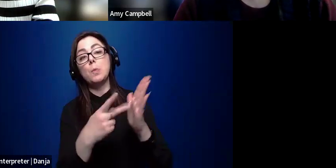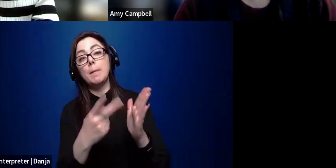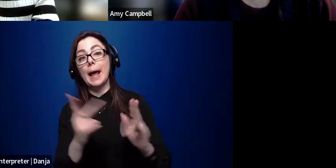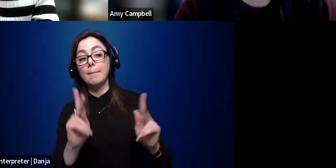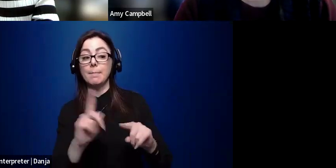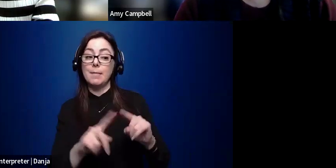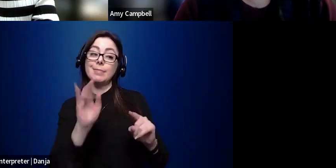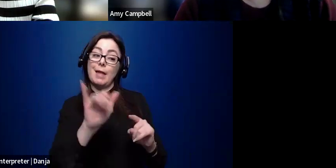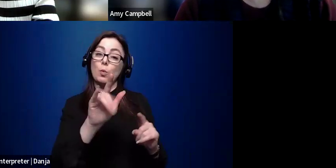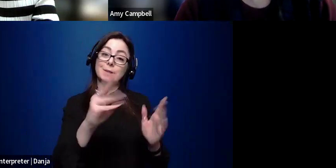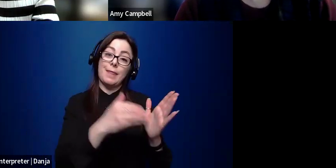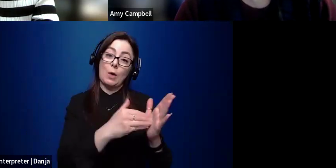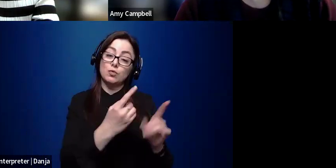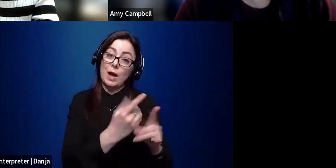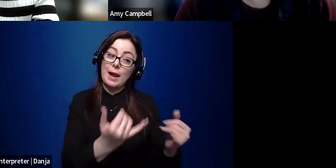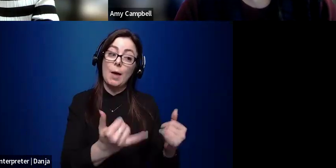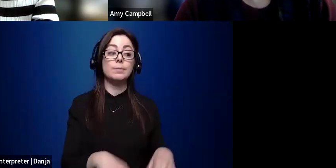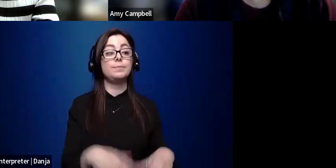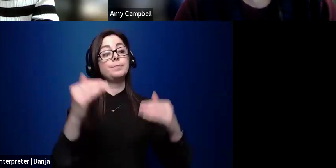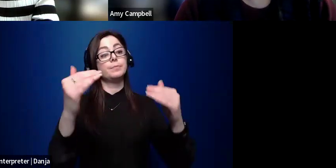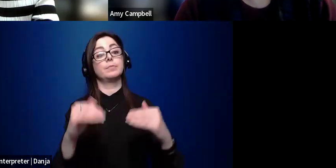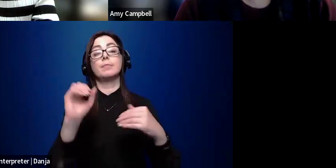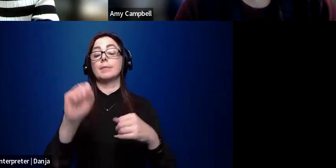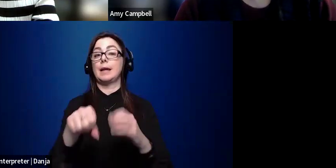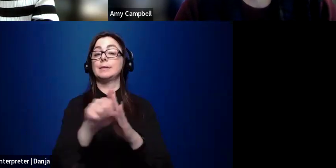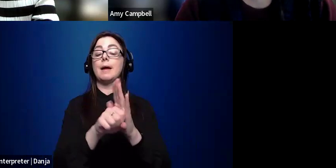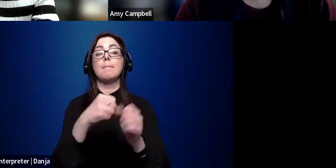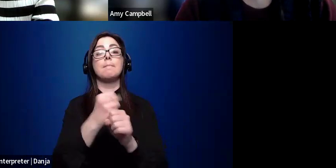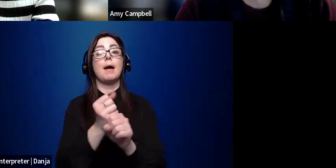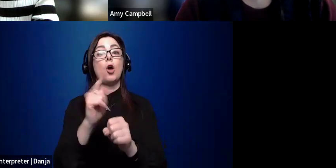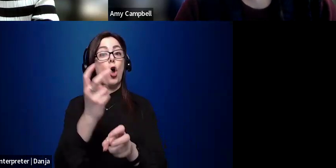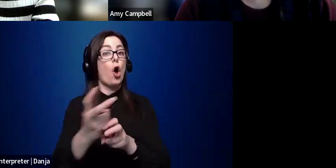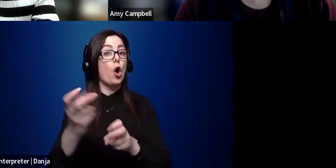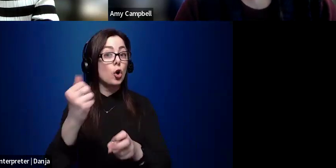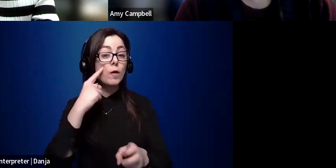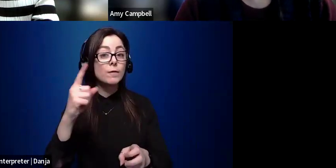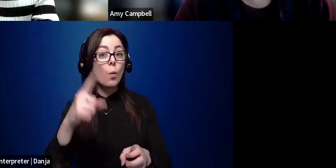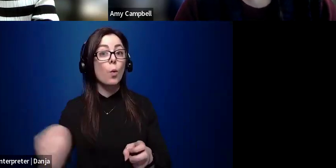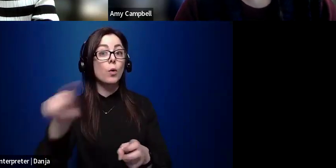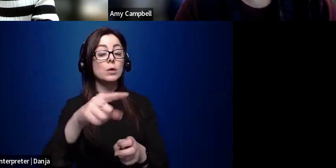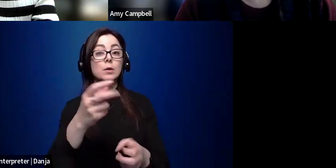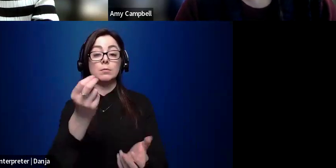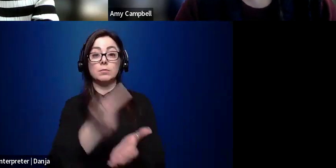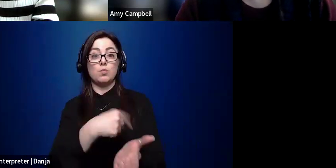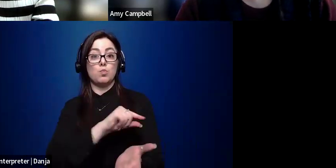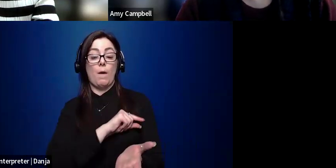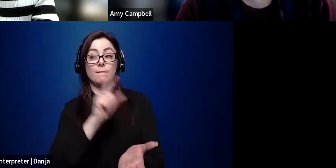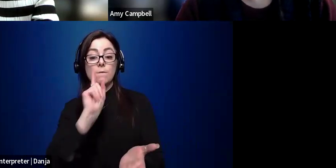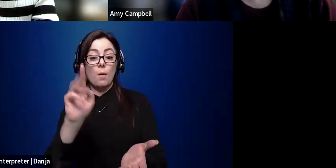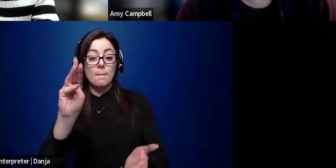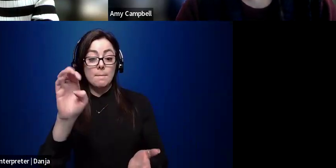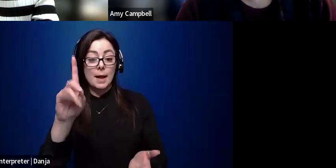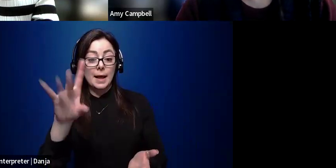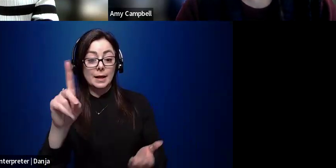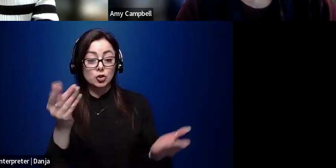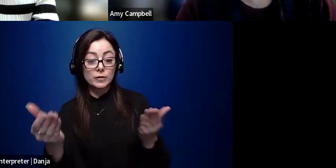They can make it harder to get Medicaid services. Maybe you have to do more things in order to get it. Or they can change